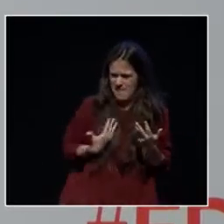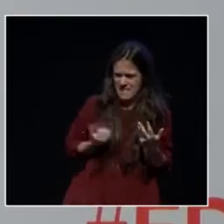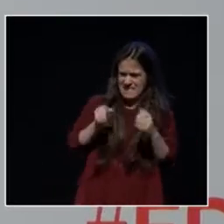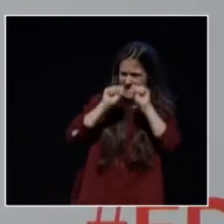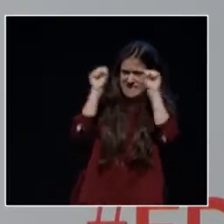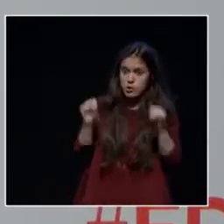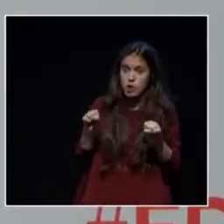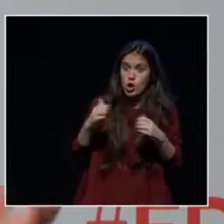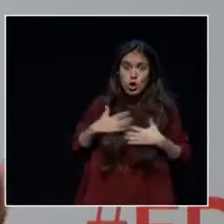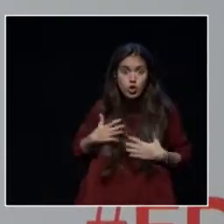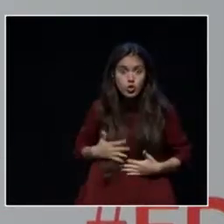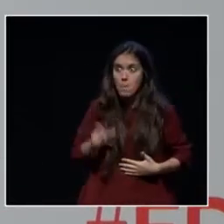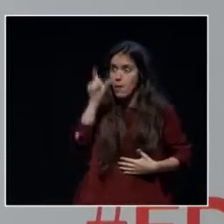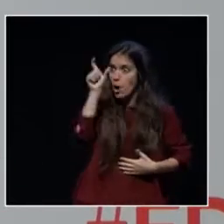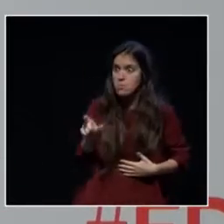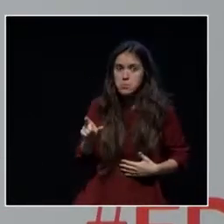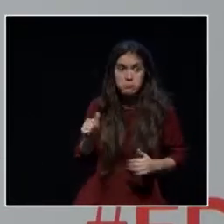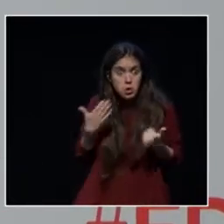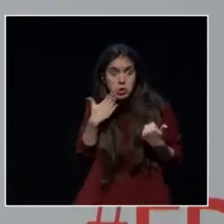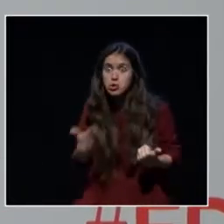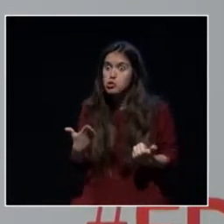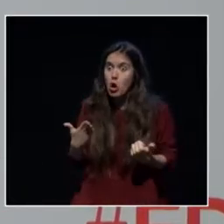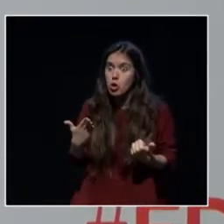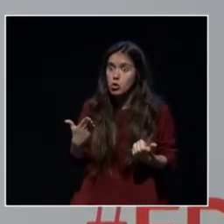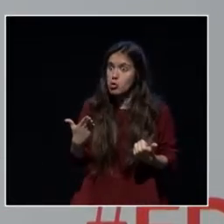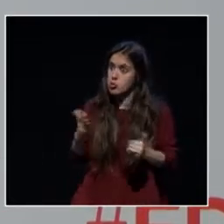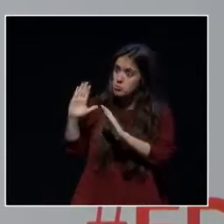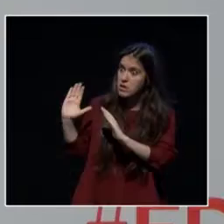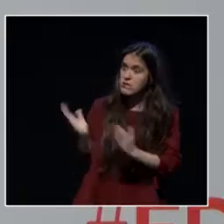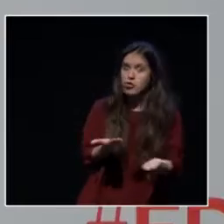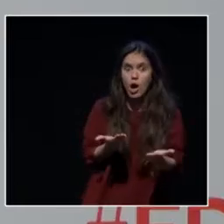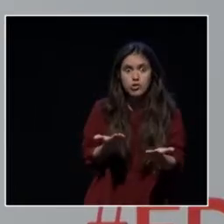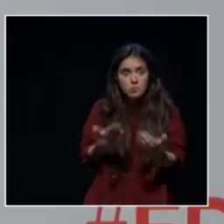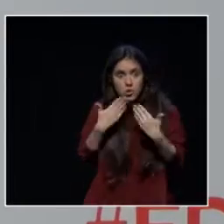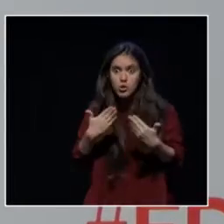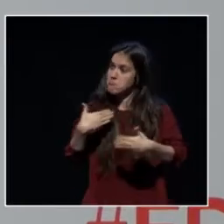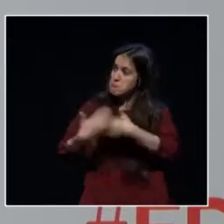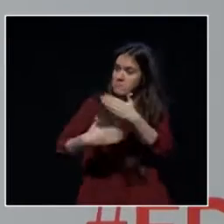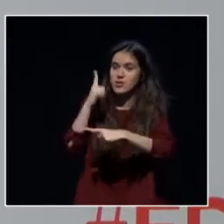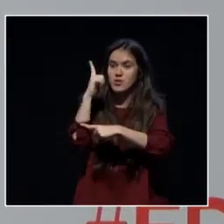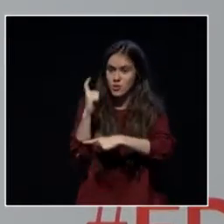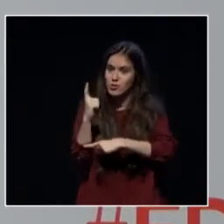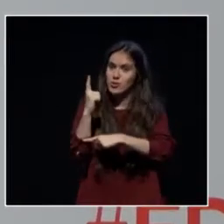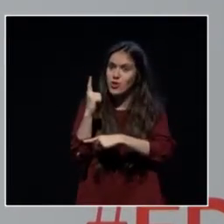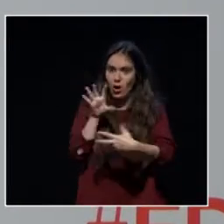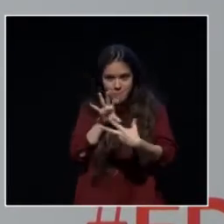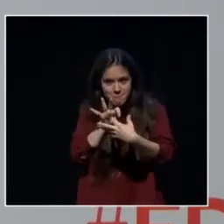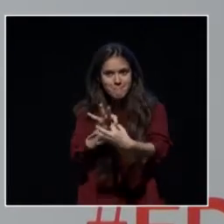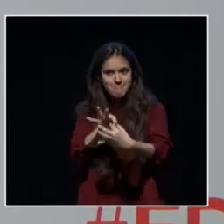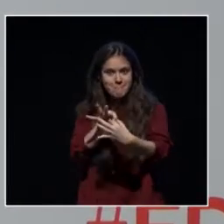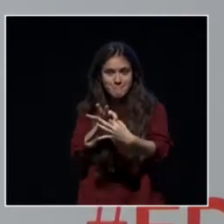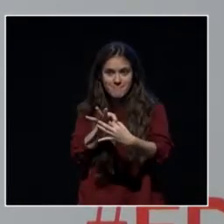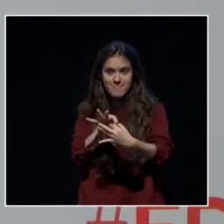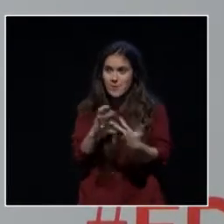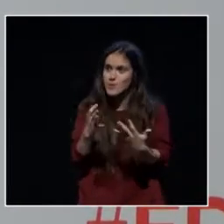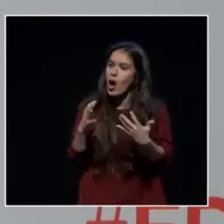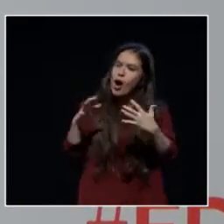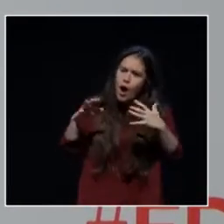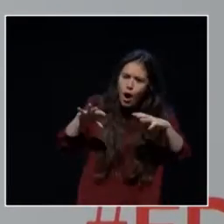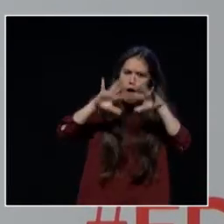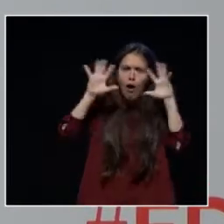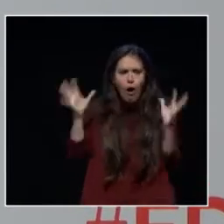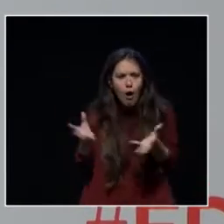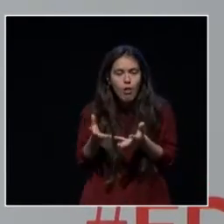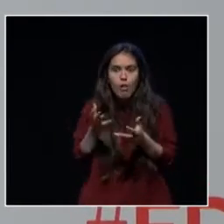is a human being is a good enough introduction for us. We can proceed from there. That's the start we make. So the whole problem